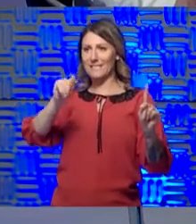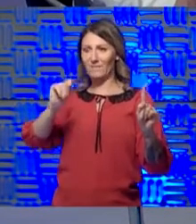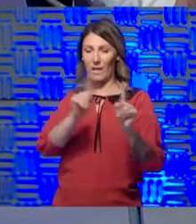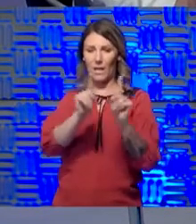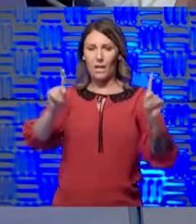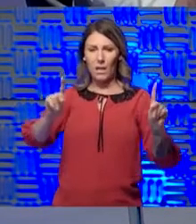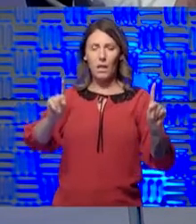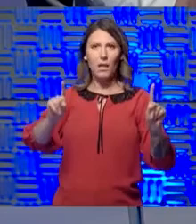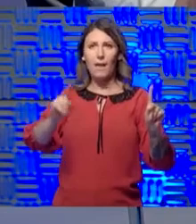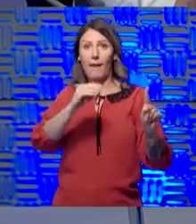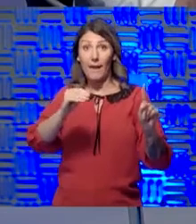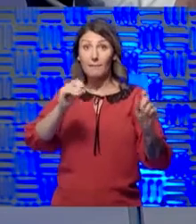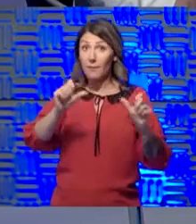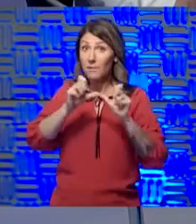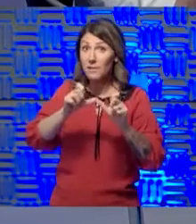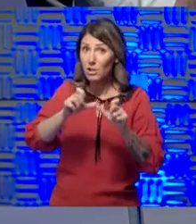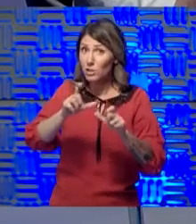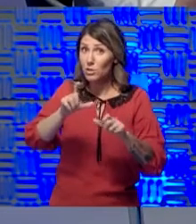well?